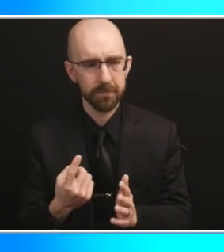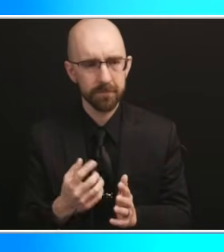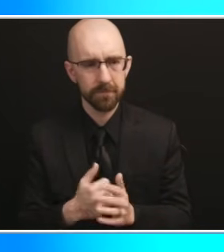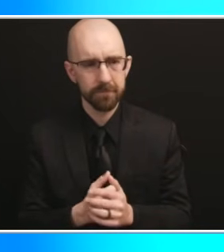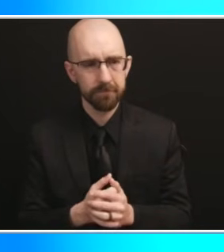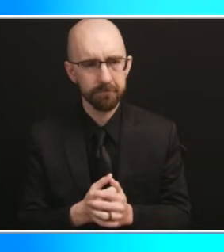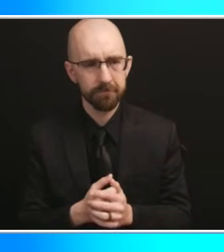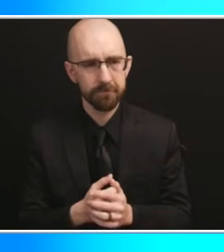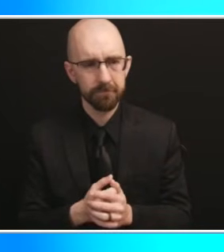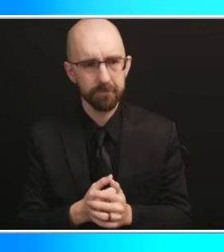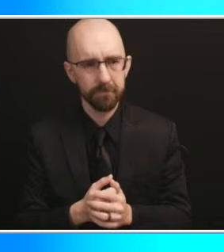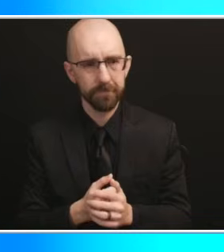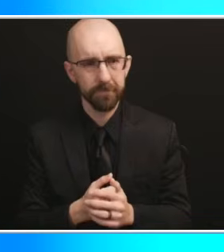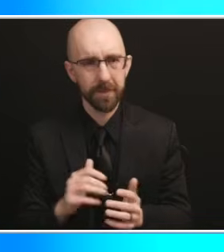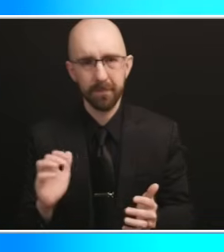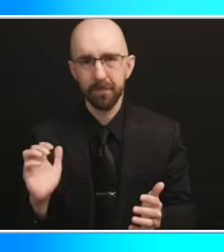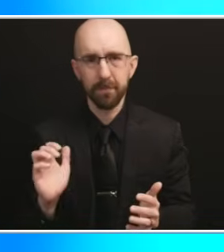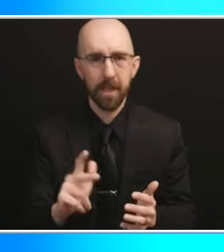getting back to